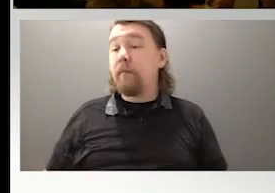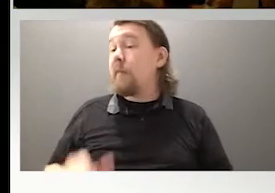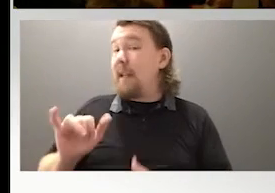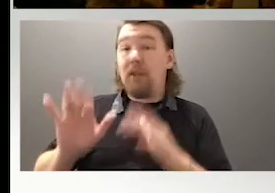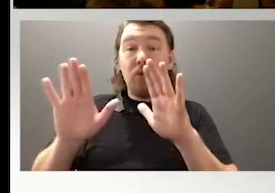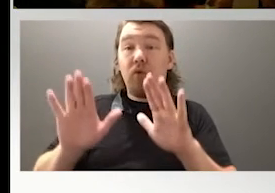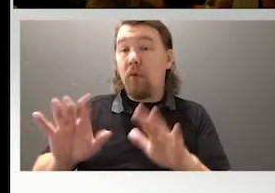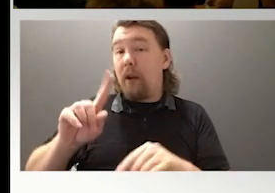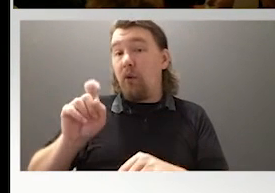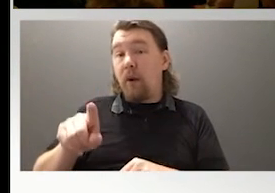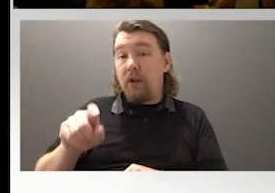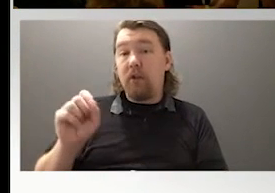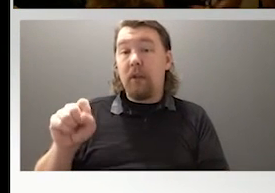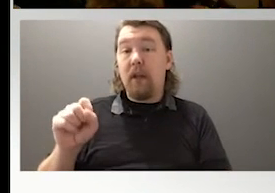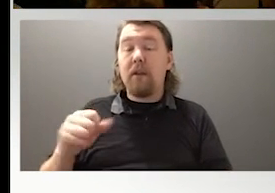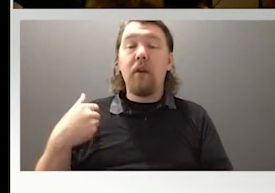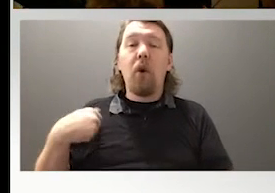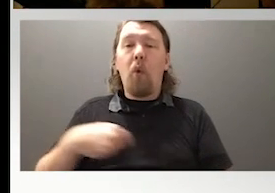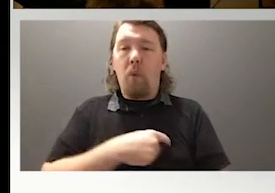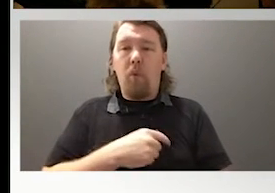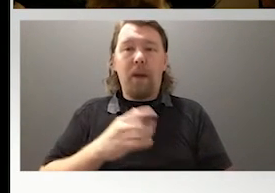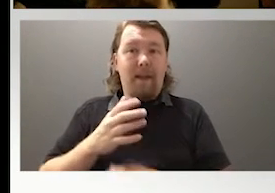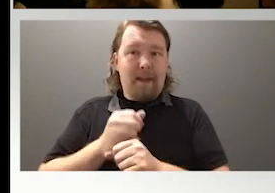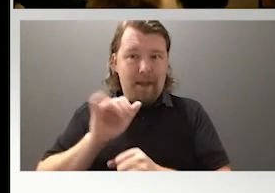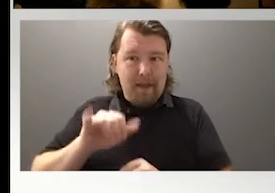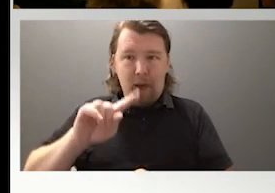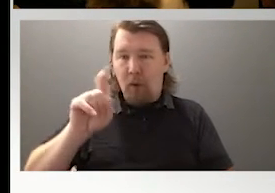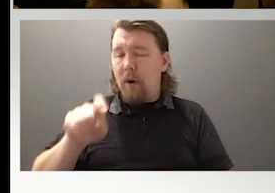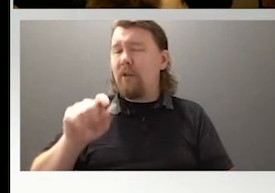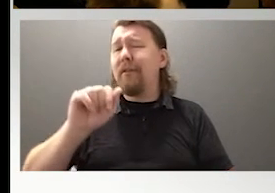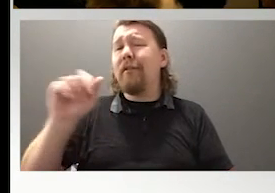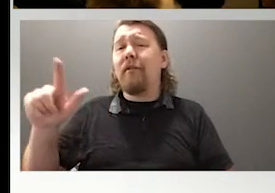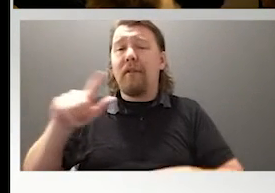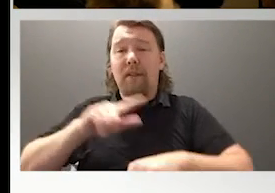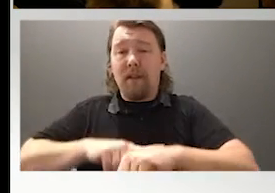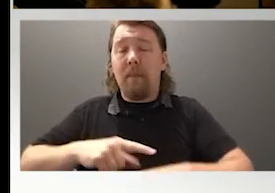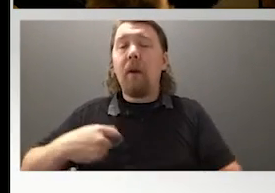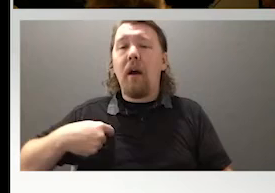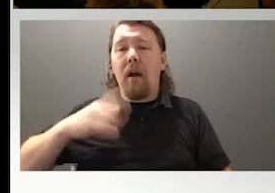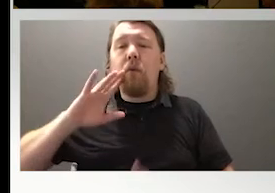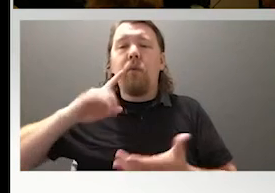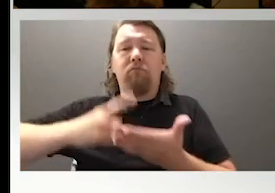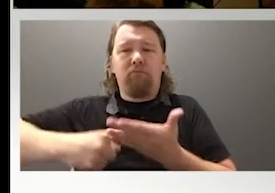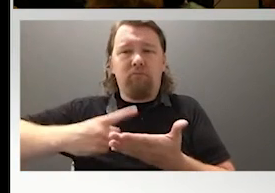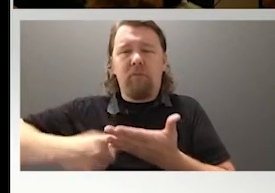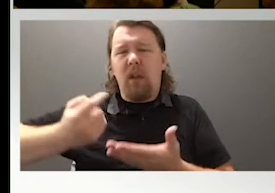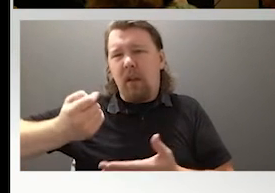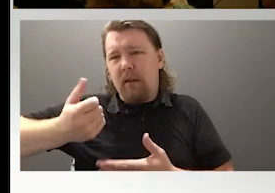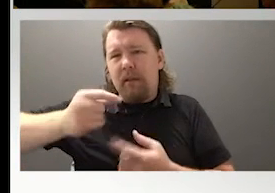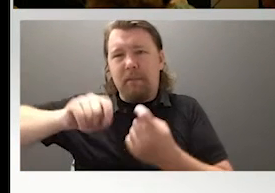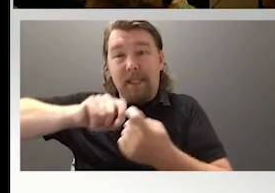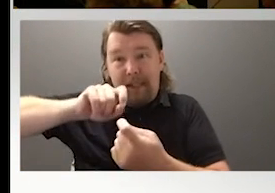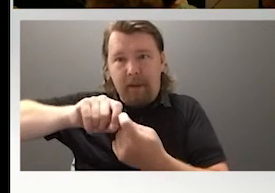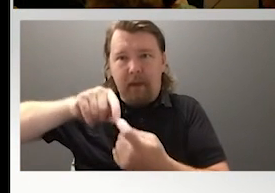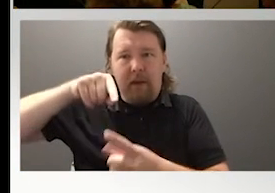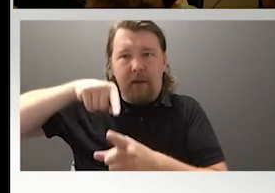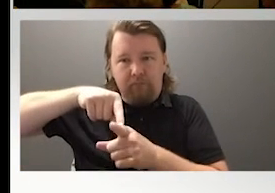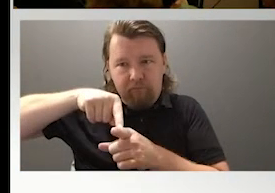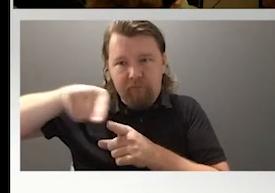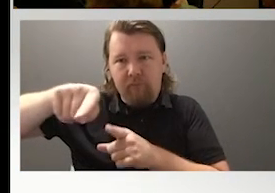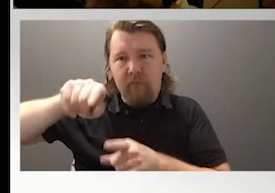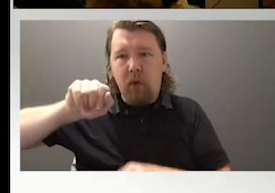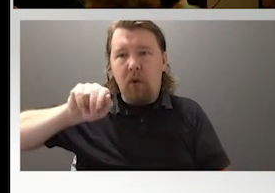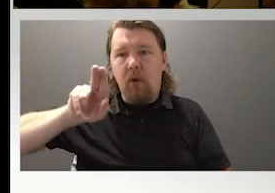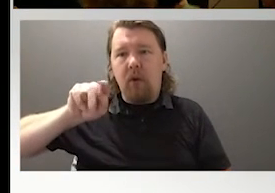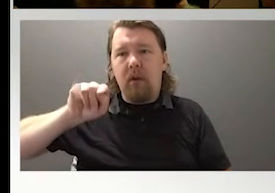that's a great question. And we get that question all the time. So I'm gonna talk a little bit specifically about autism, because that